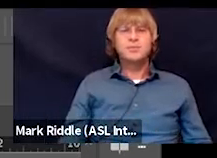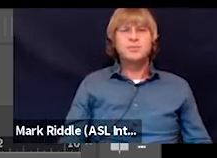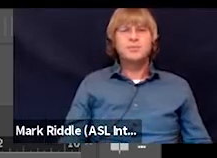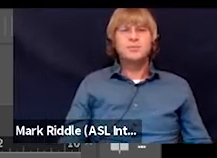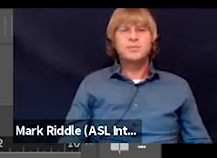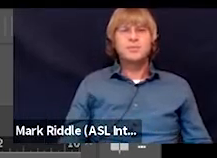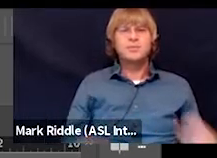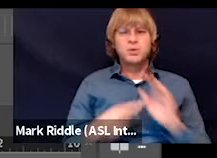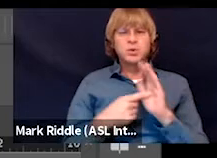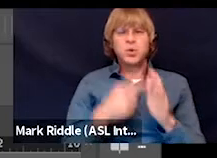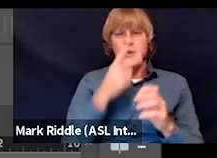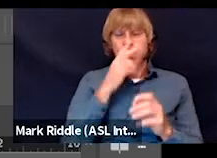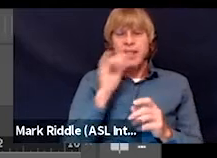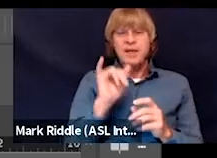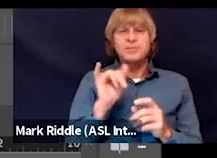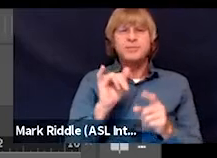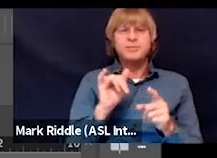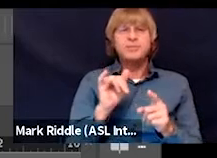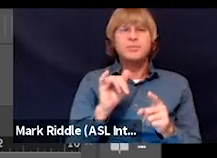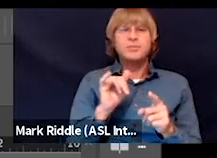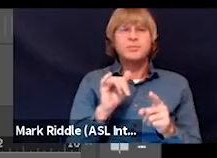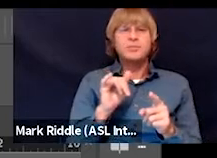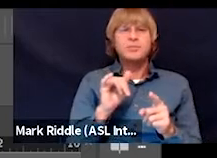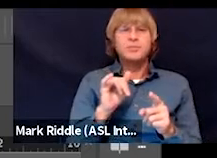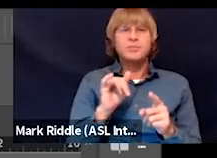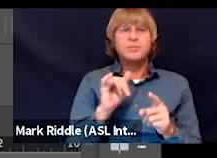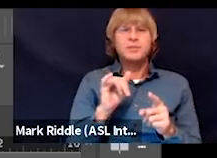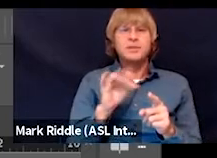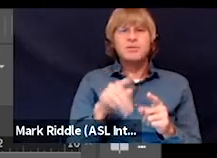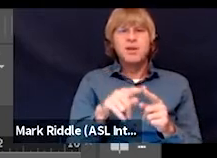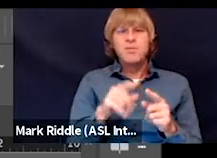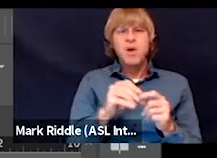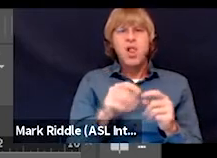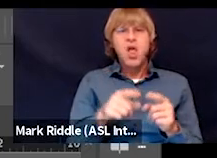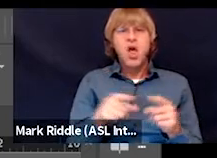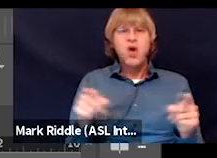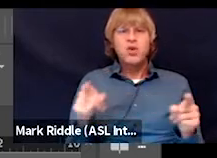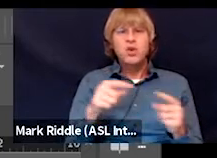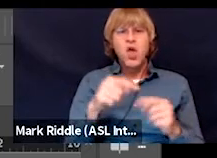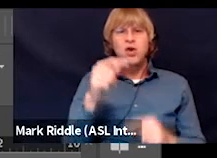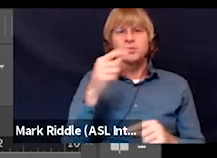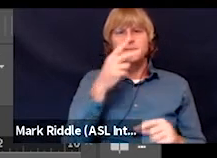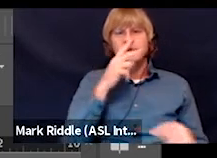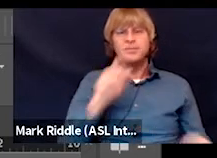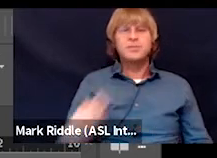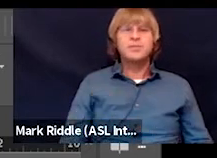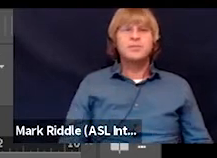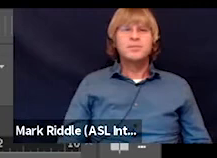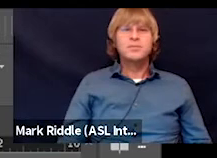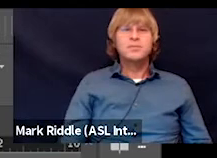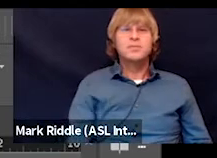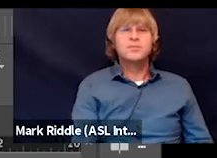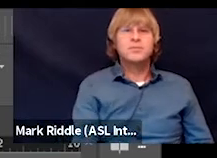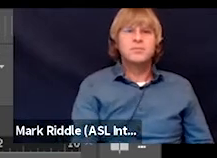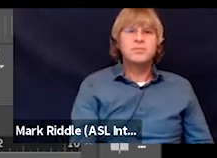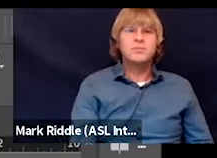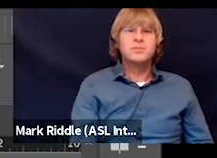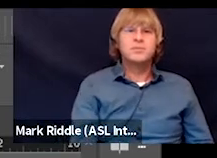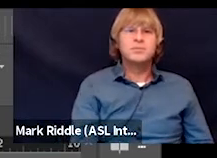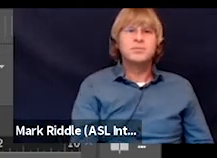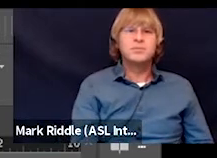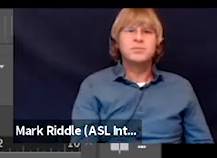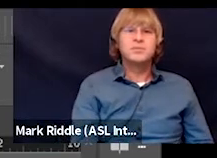what happens if I try to make this longer. Let's see. I can get that down